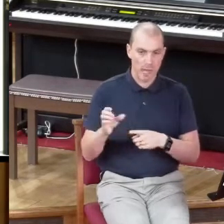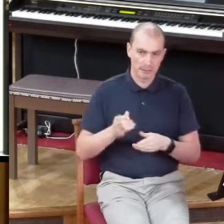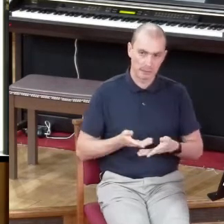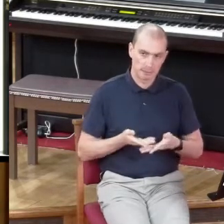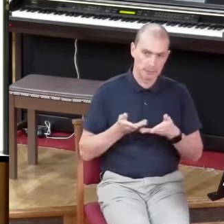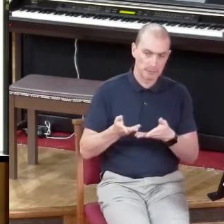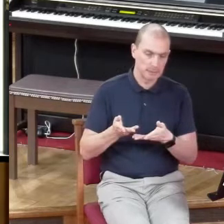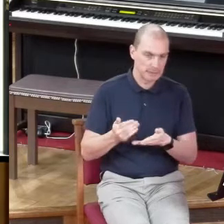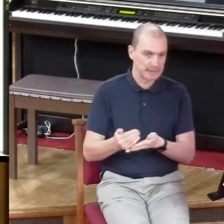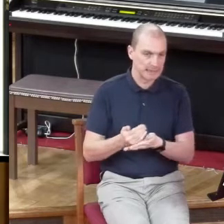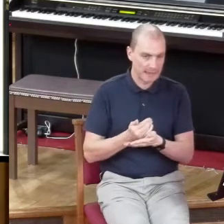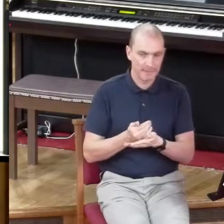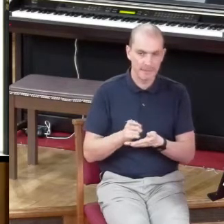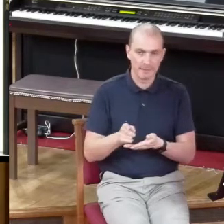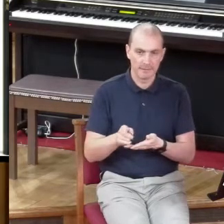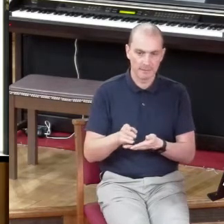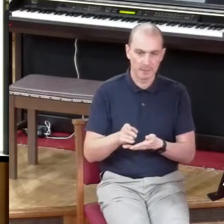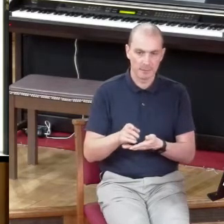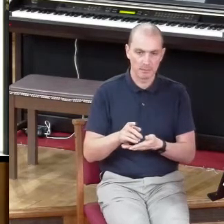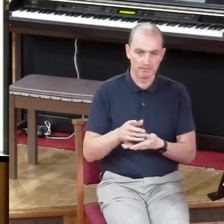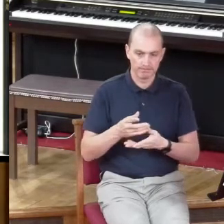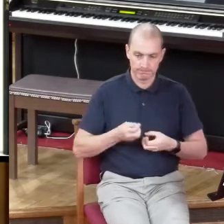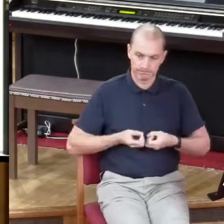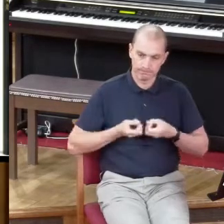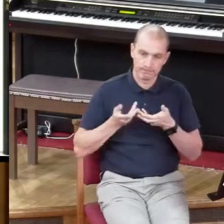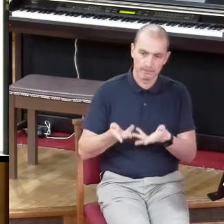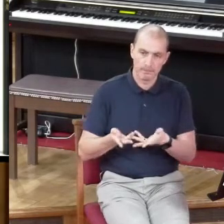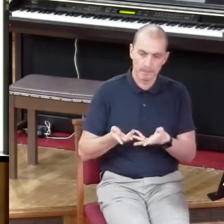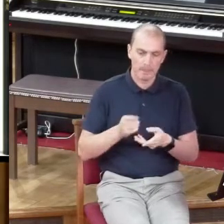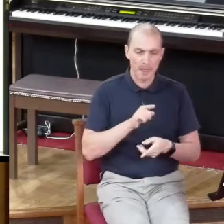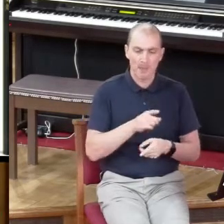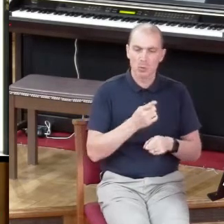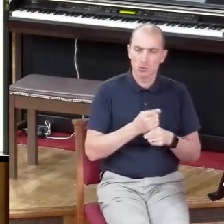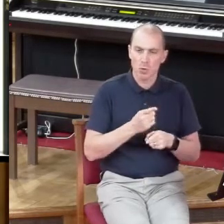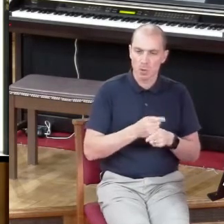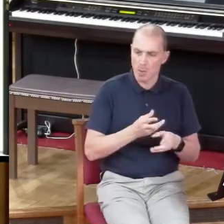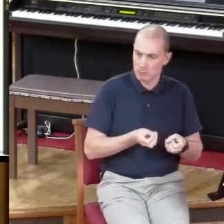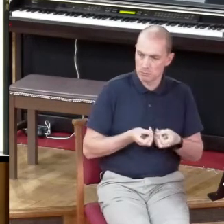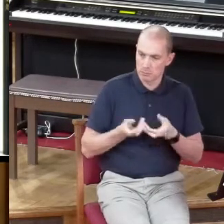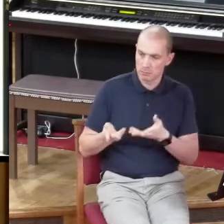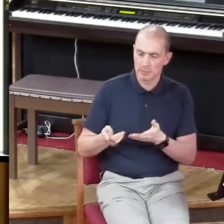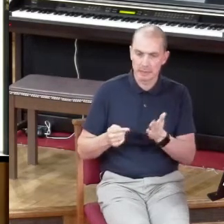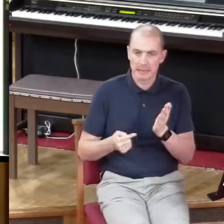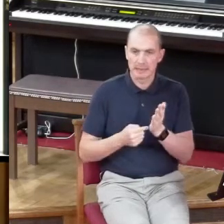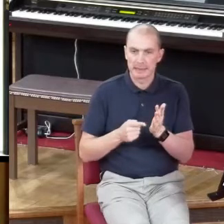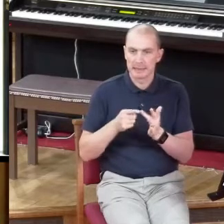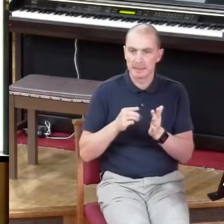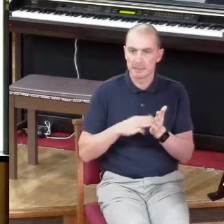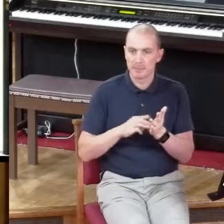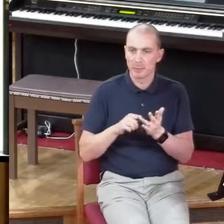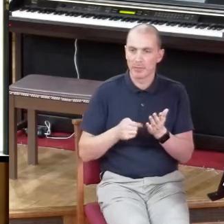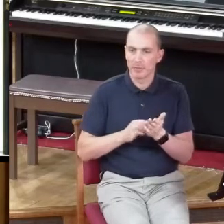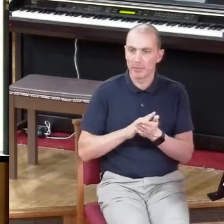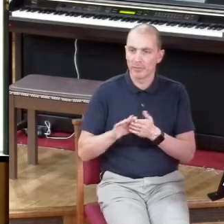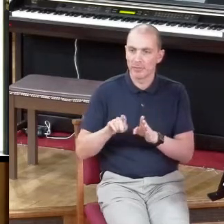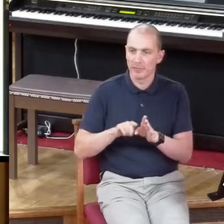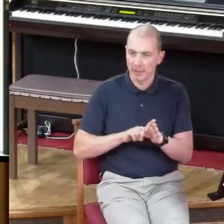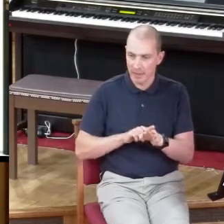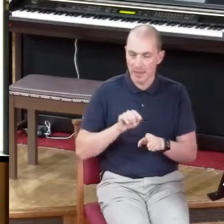goes on from then to talk about entrusting something to Timothy, and in turn, Timothy entrusting something to